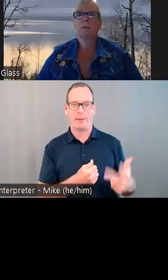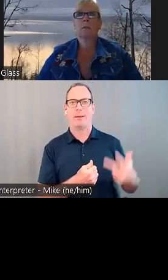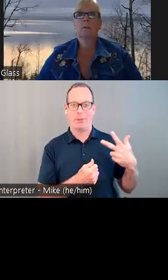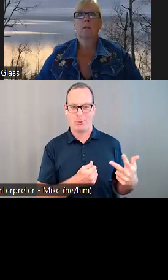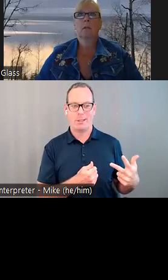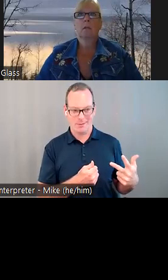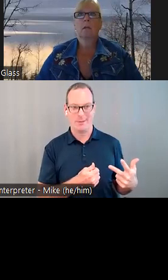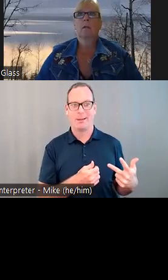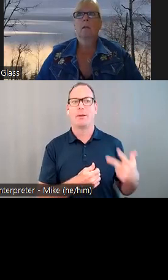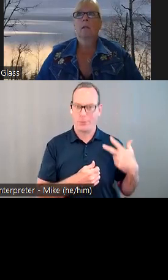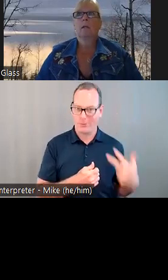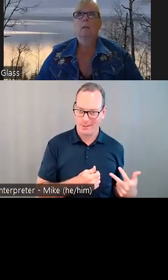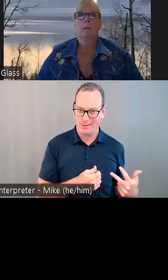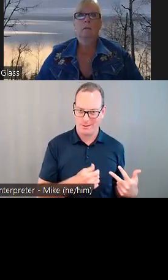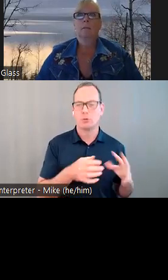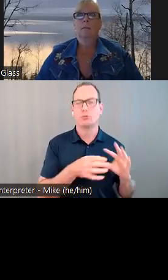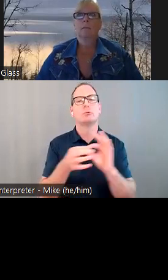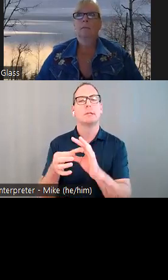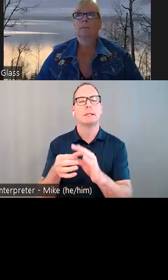indicators.